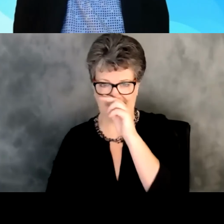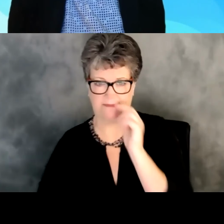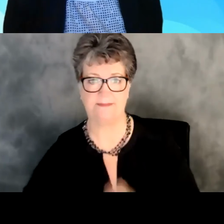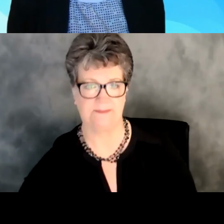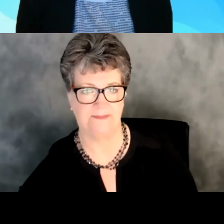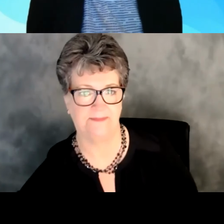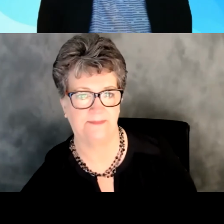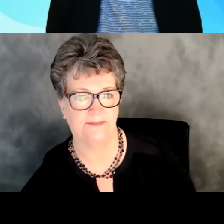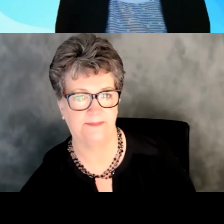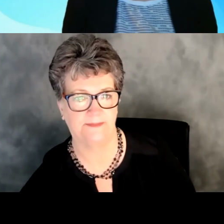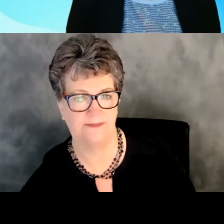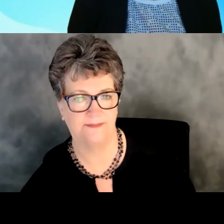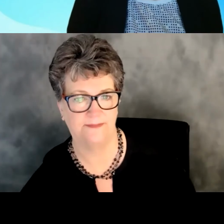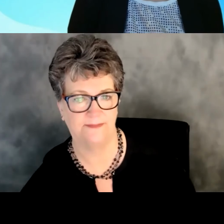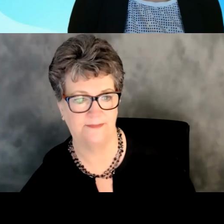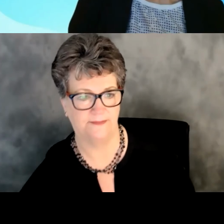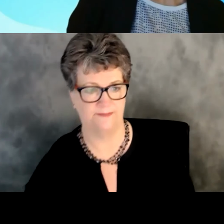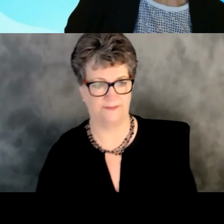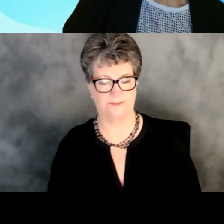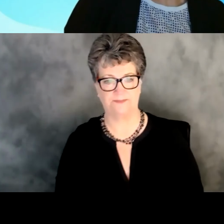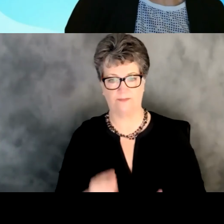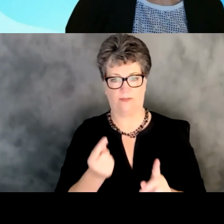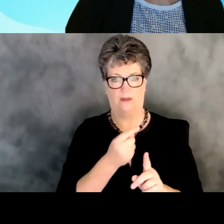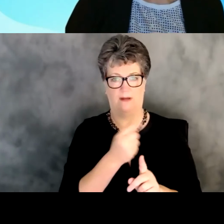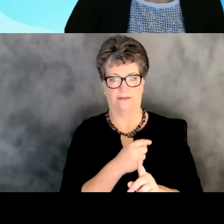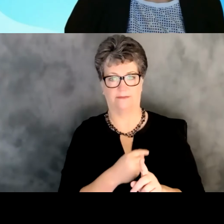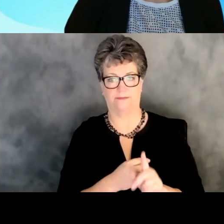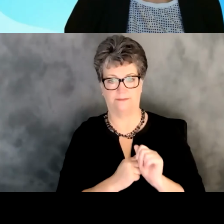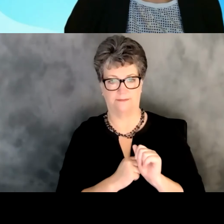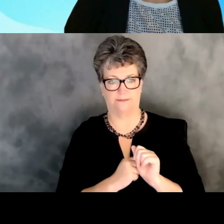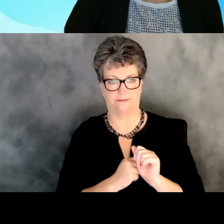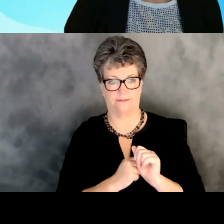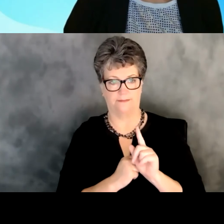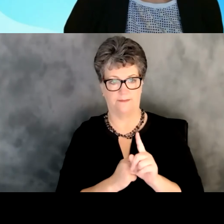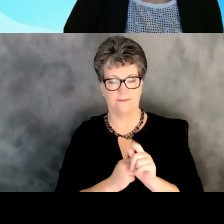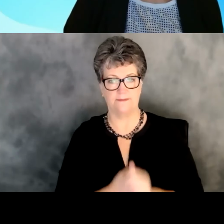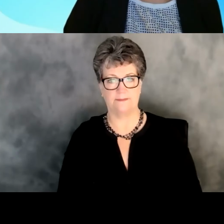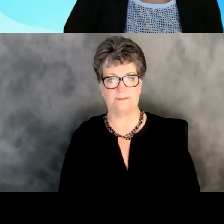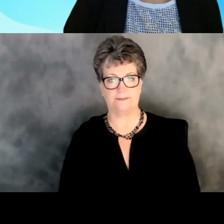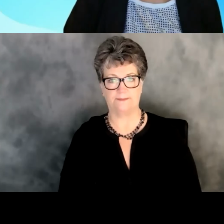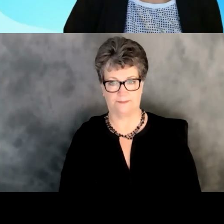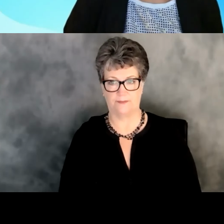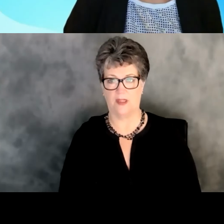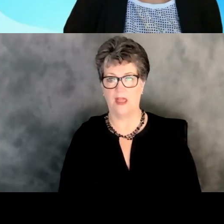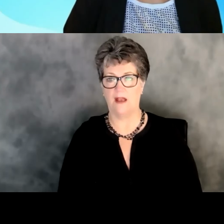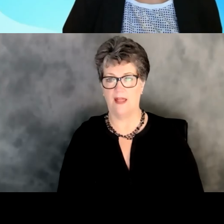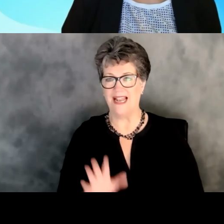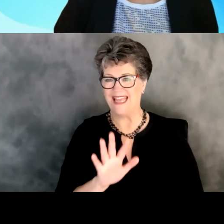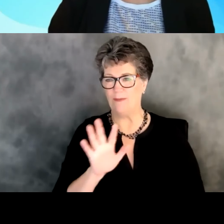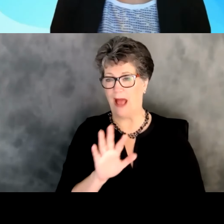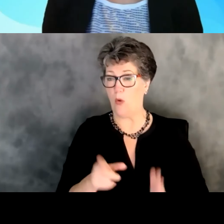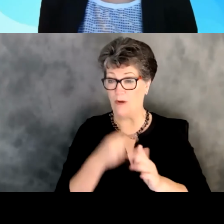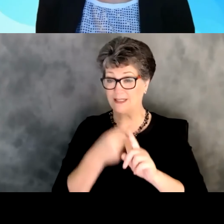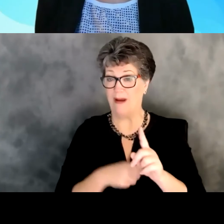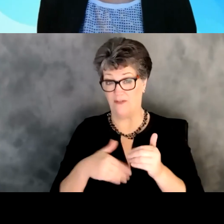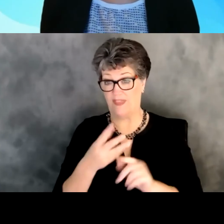Well, that's the web page that has all the information. And you will about once a month for the